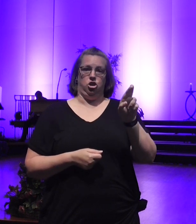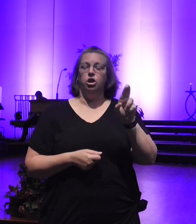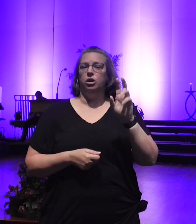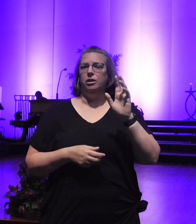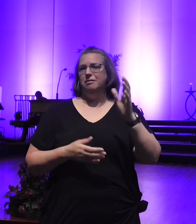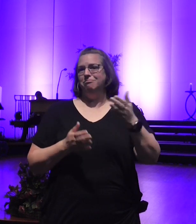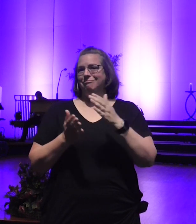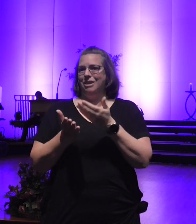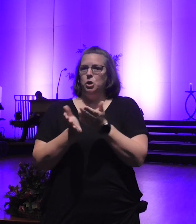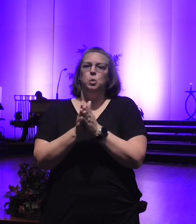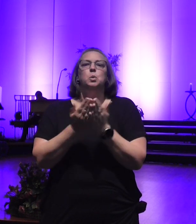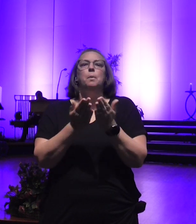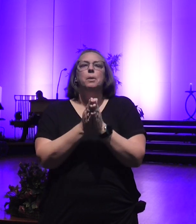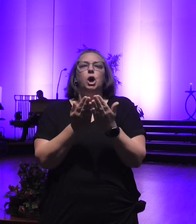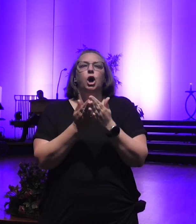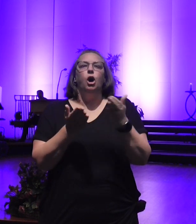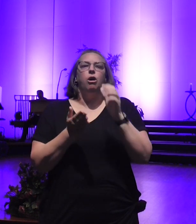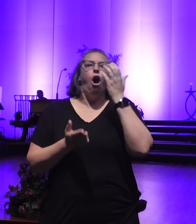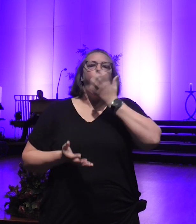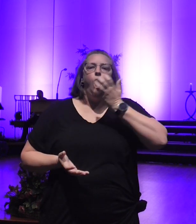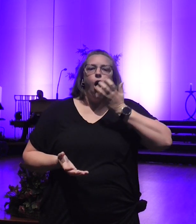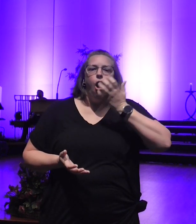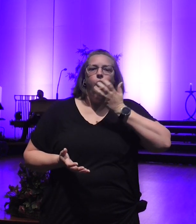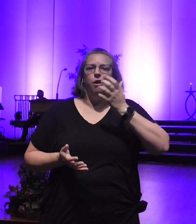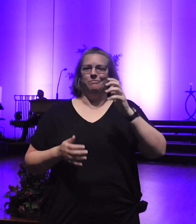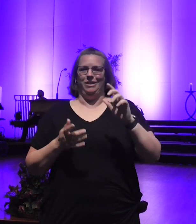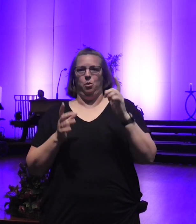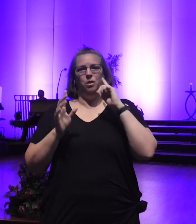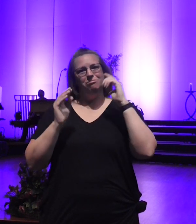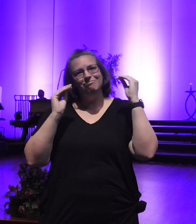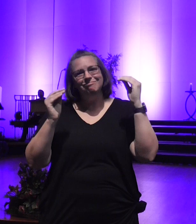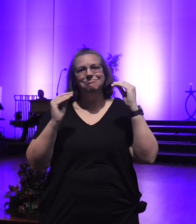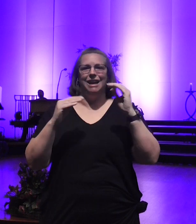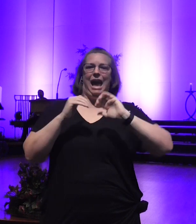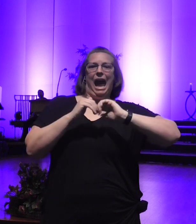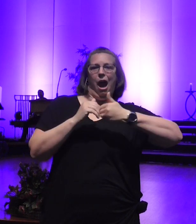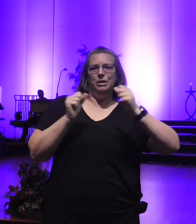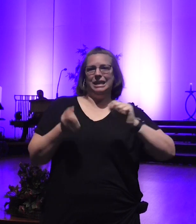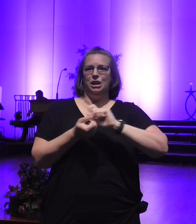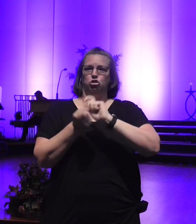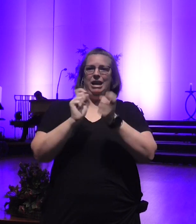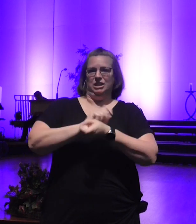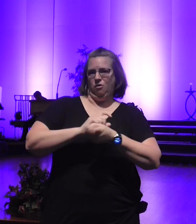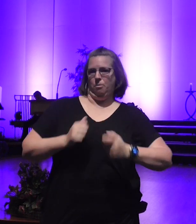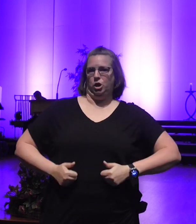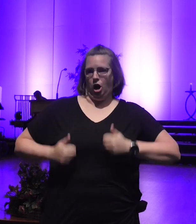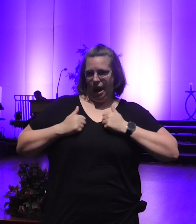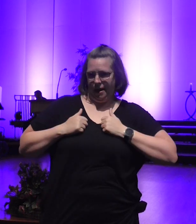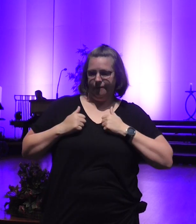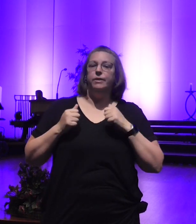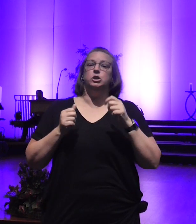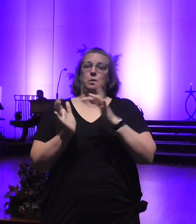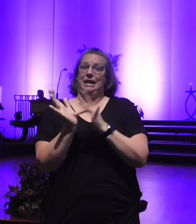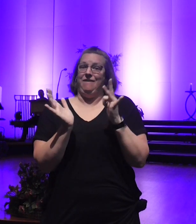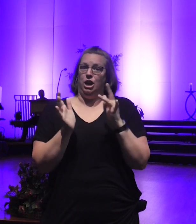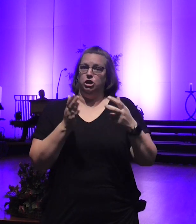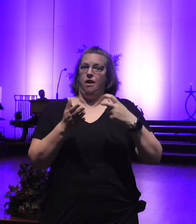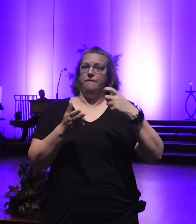everyday wonder and how it can transform your life. Purchase tickets today at the Event Center and take advantage of the early bird